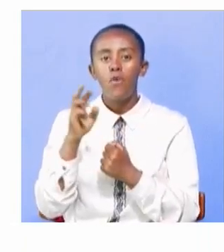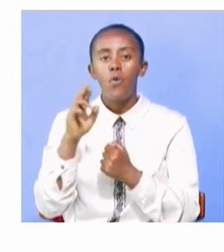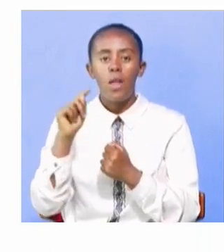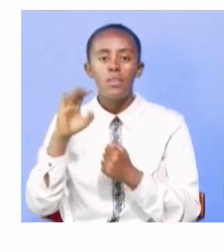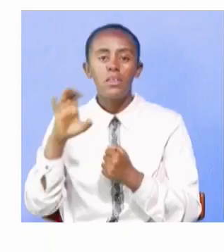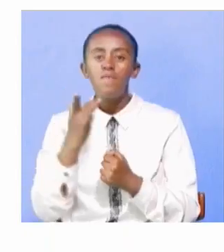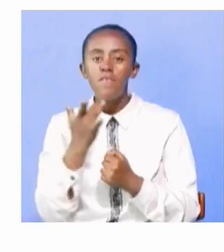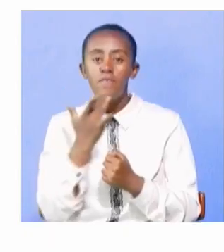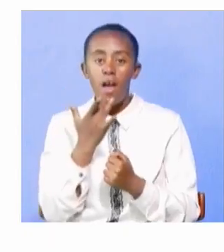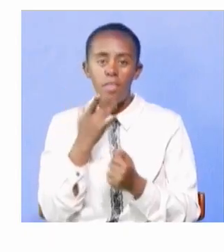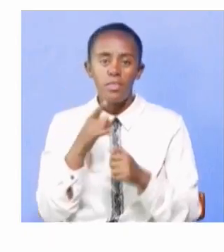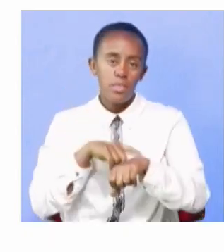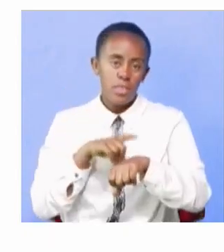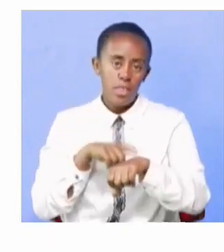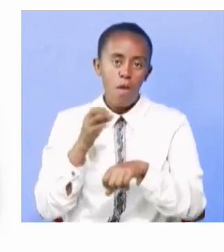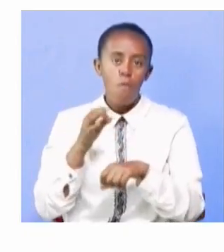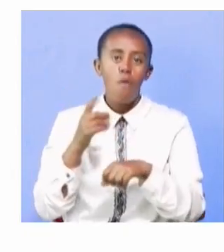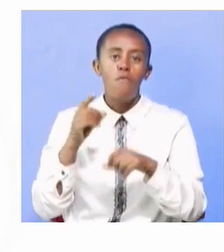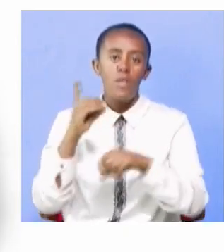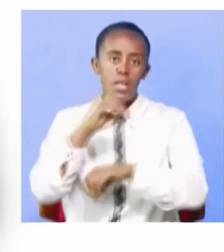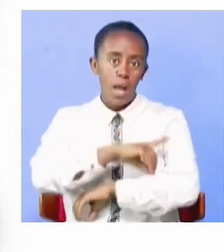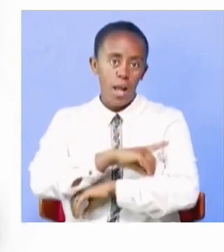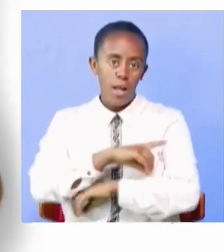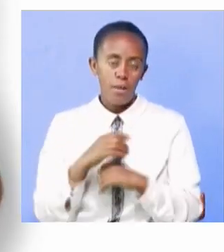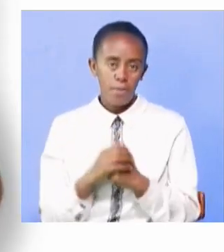time of day.